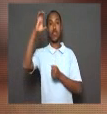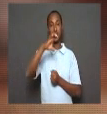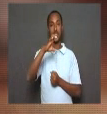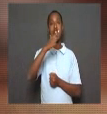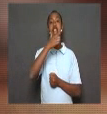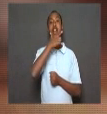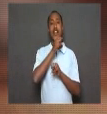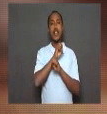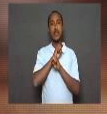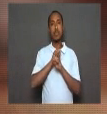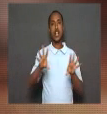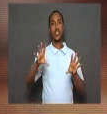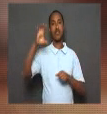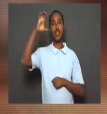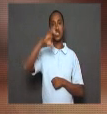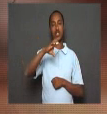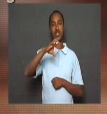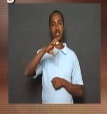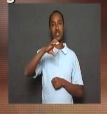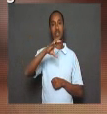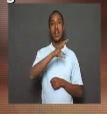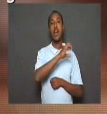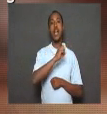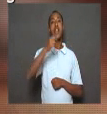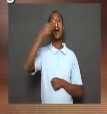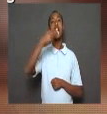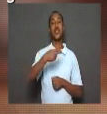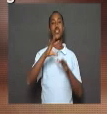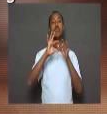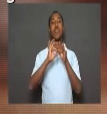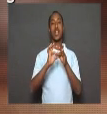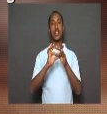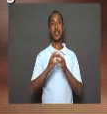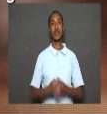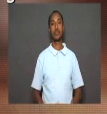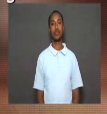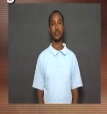London dispersion forces, and hydrogen bonding.